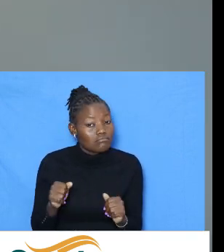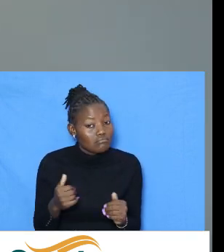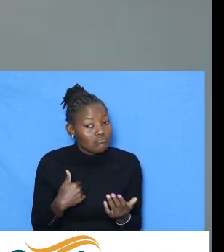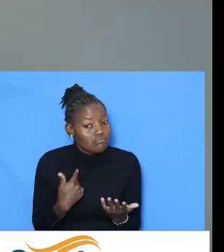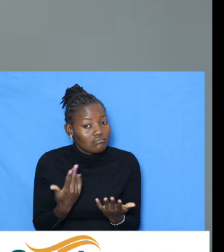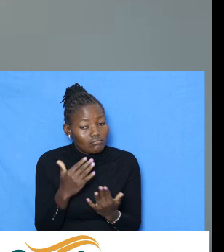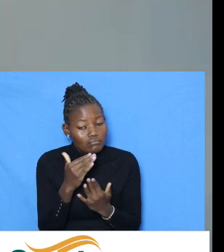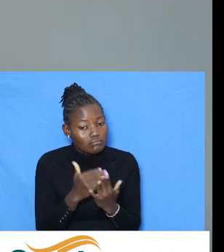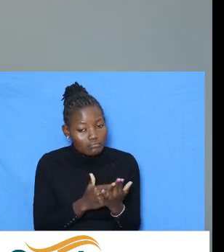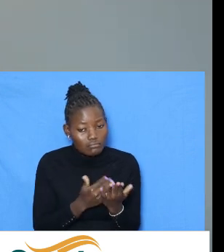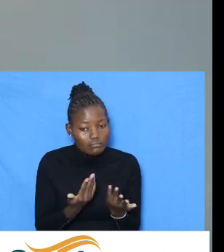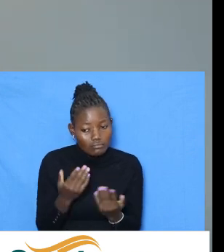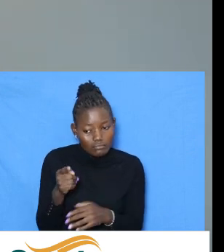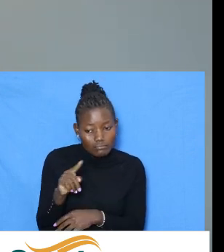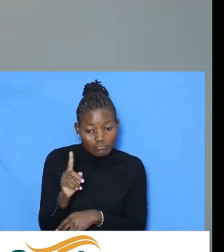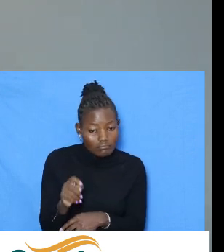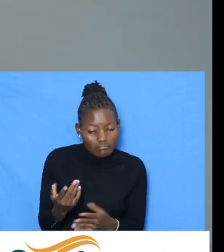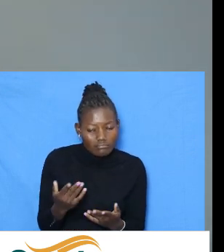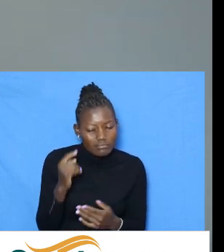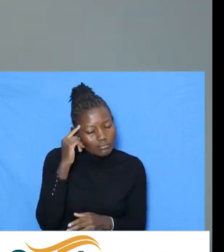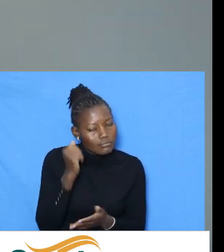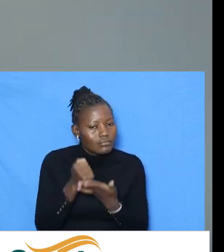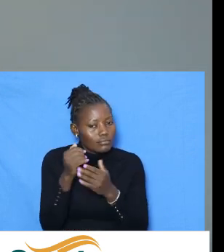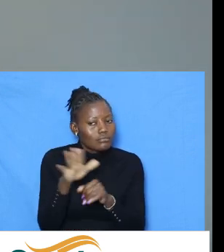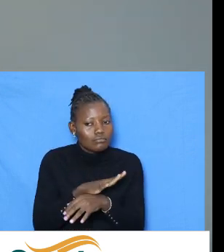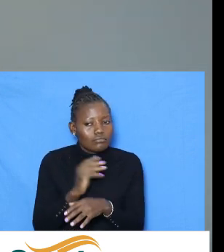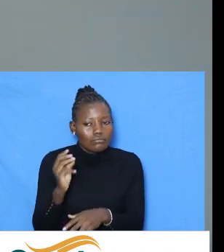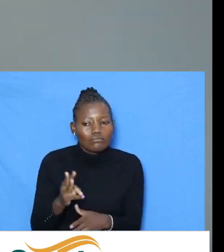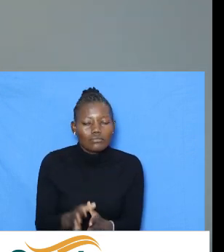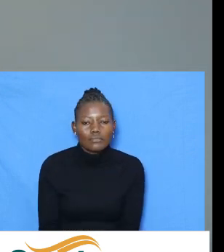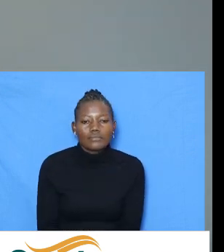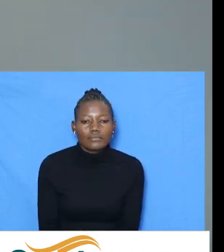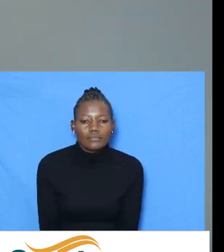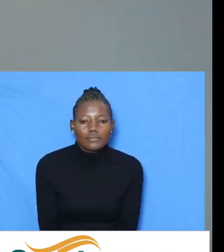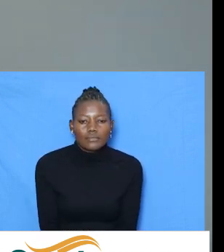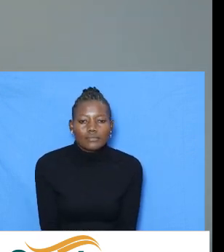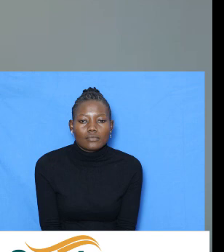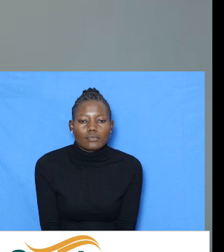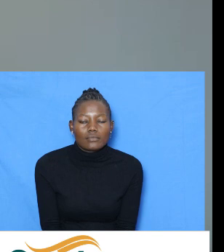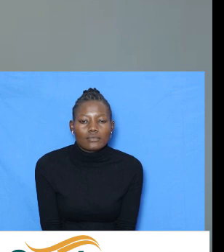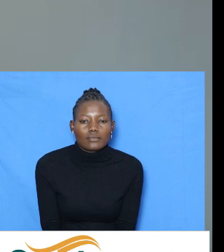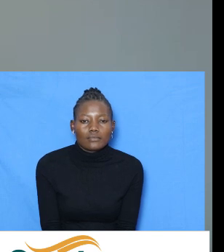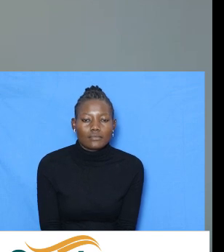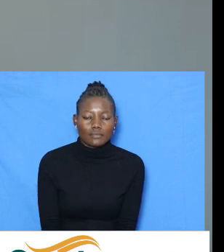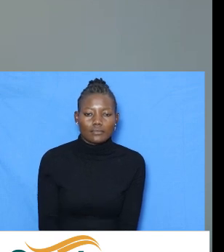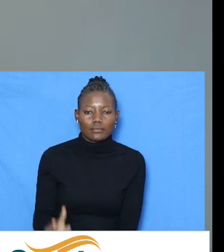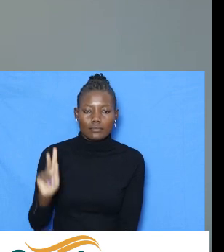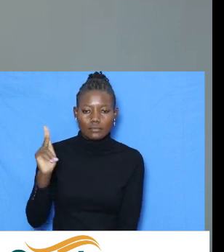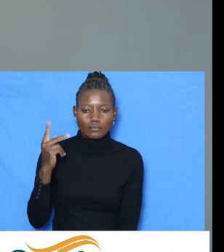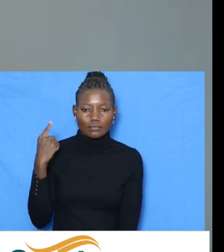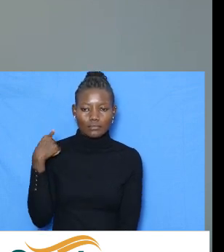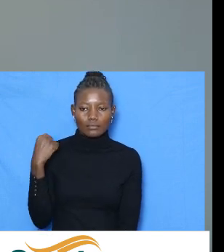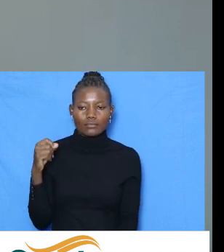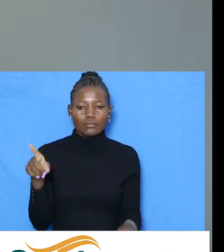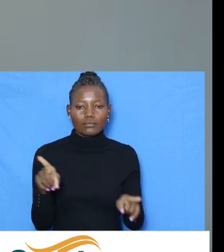it planned? So this would be really helpful. Okay, so in Kenya currently,